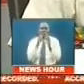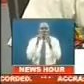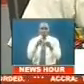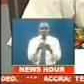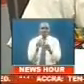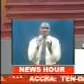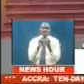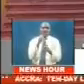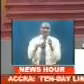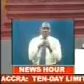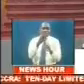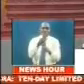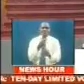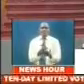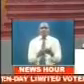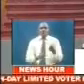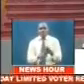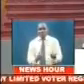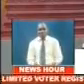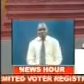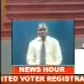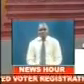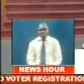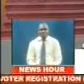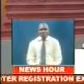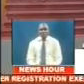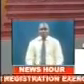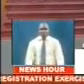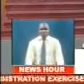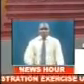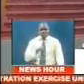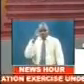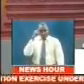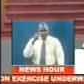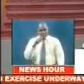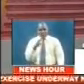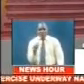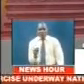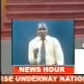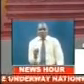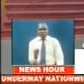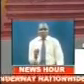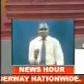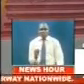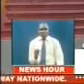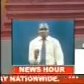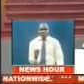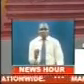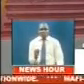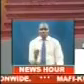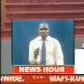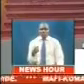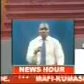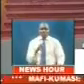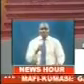internationally? As I said, the homegrown in itself were not necessarily give you the leverage that you